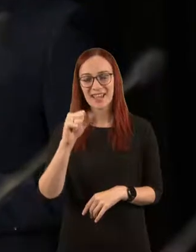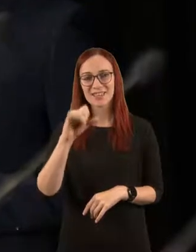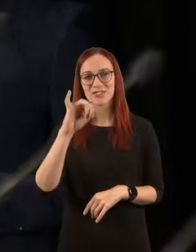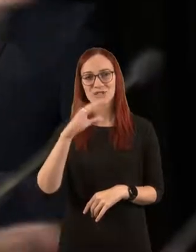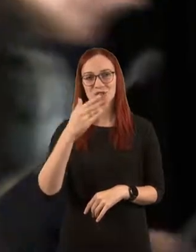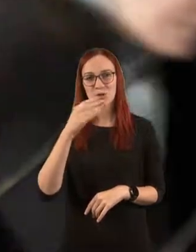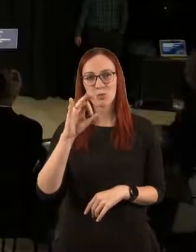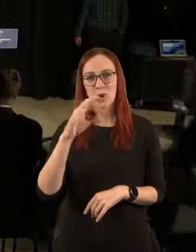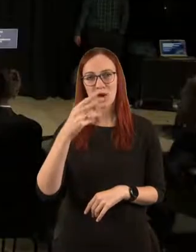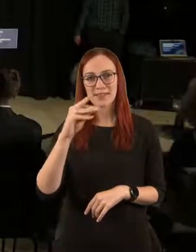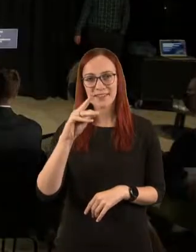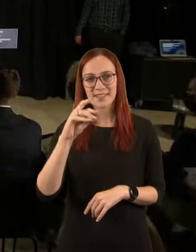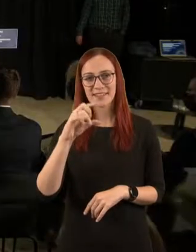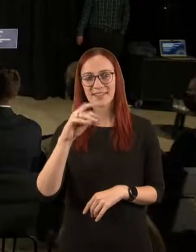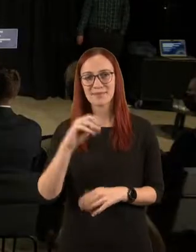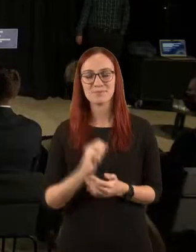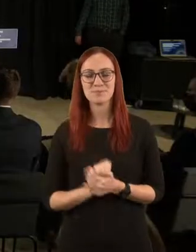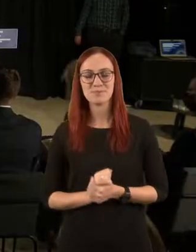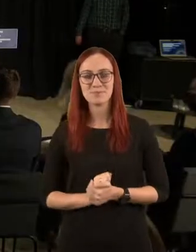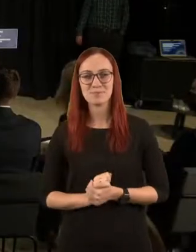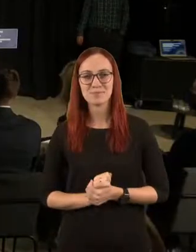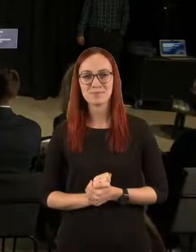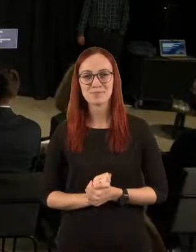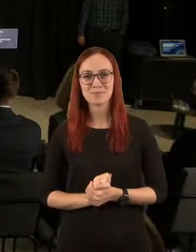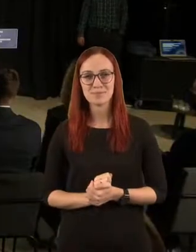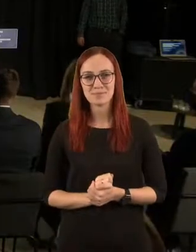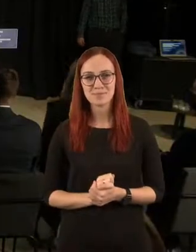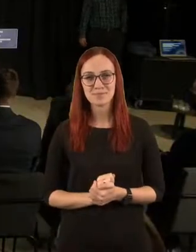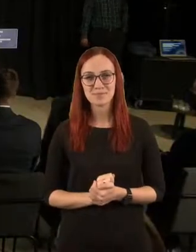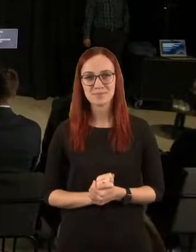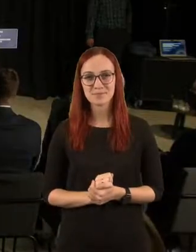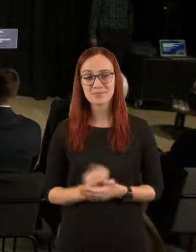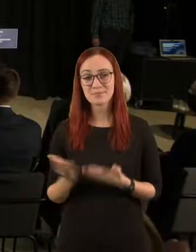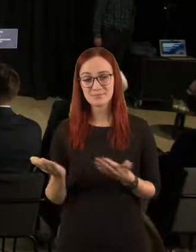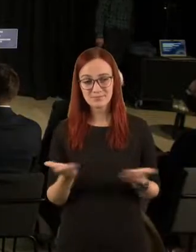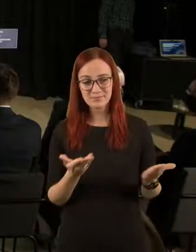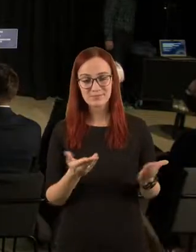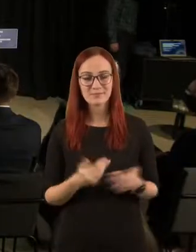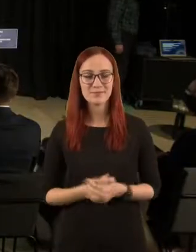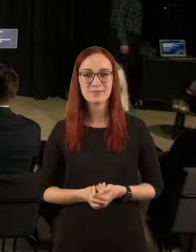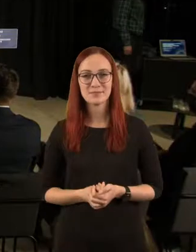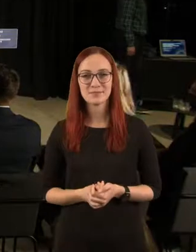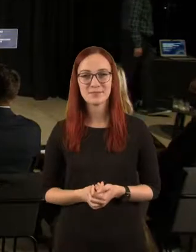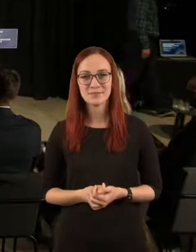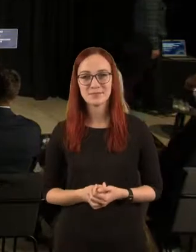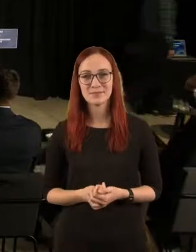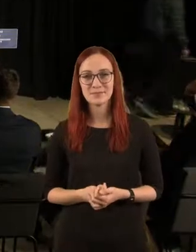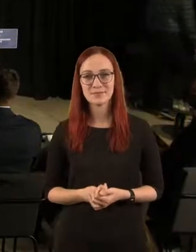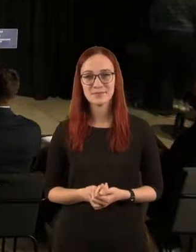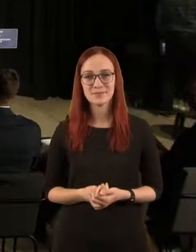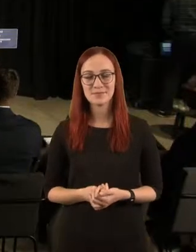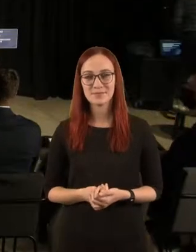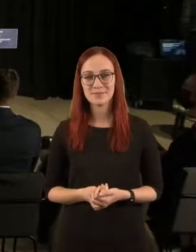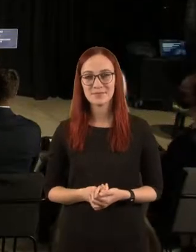invite Prime Minister of Lithuania, Ms. Ingrida Šimonytė, to say a few introductory remarks.